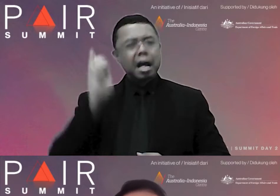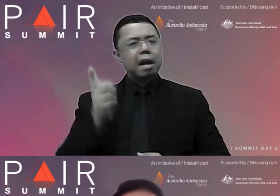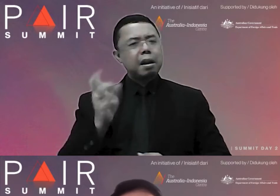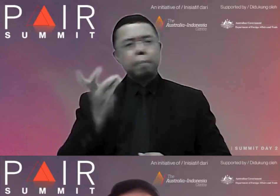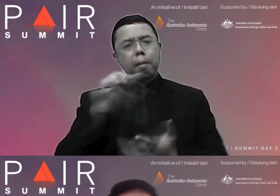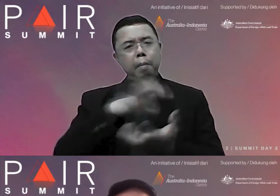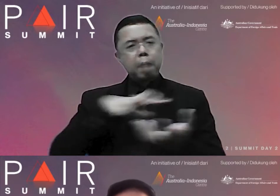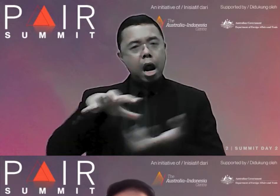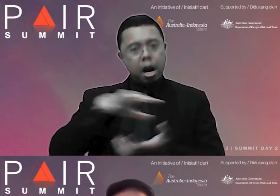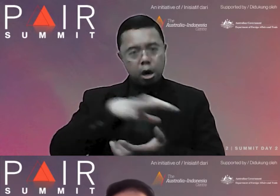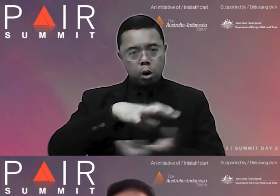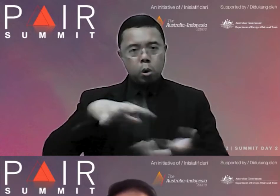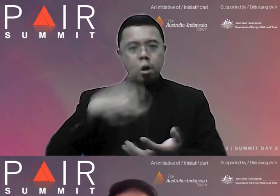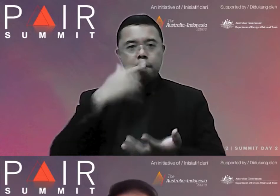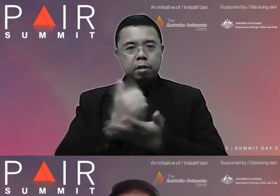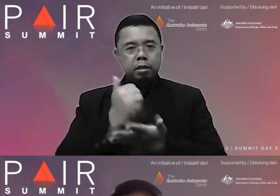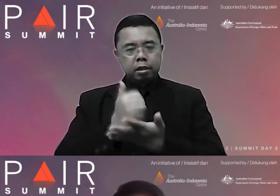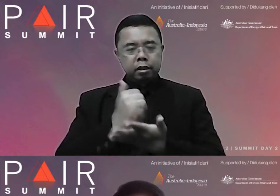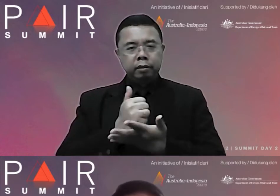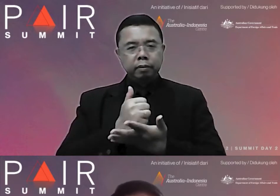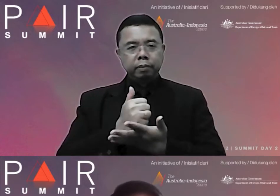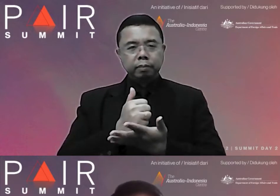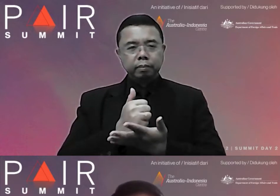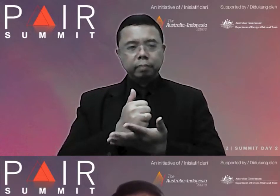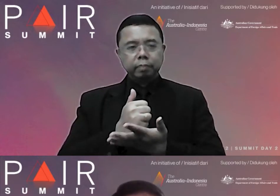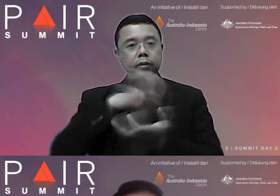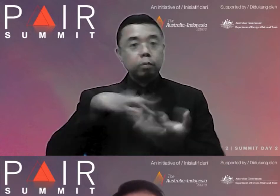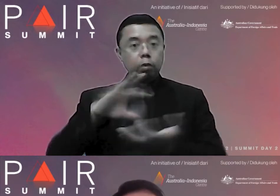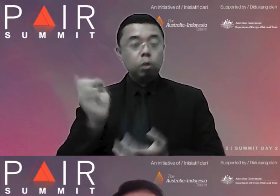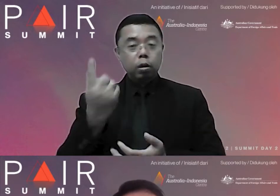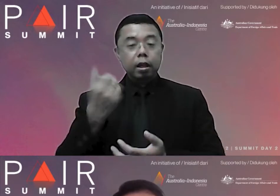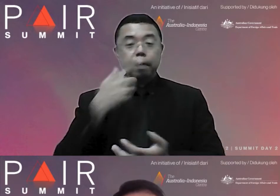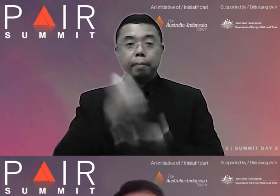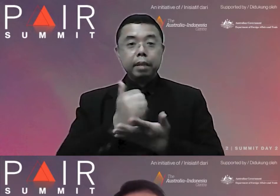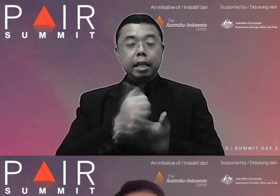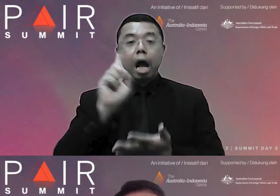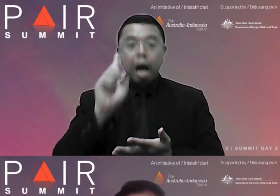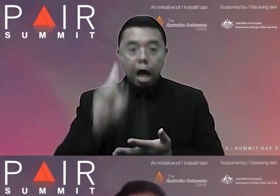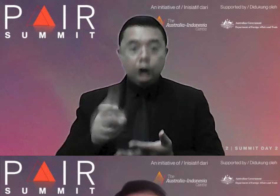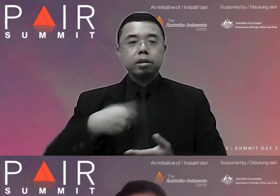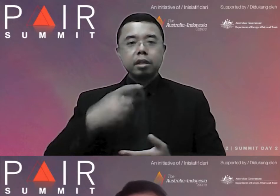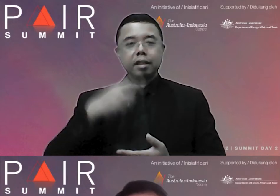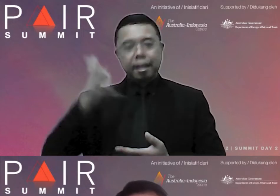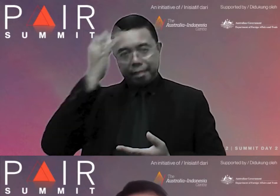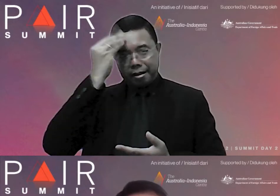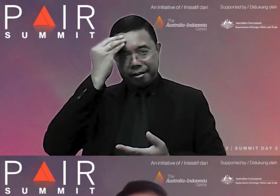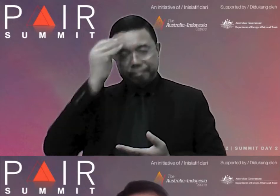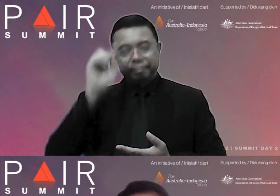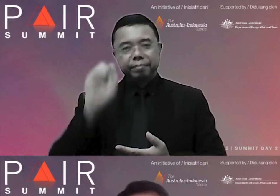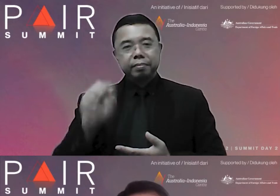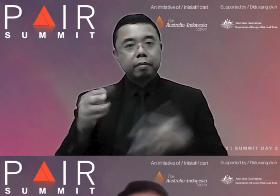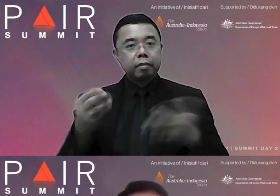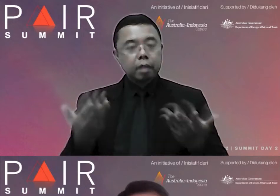factors important that we need to understand, and that those are something that